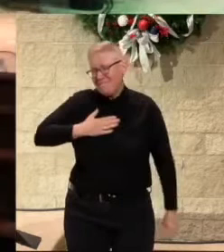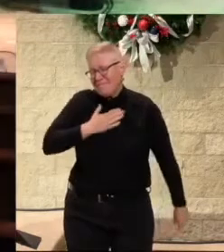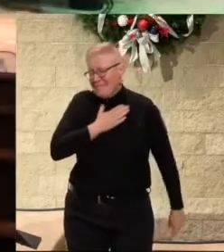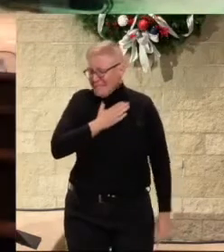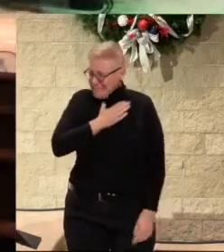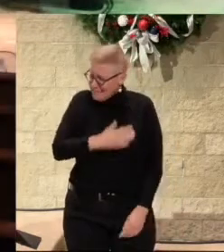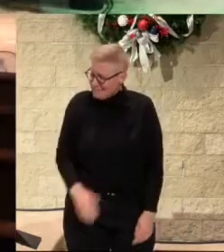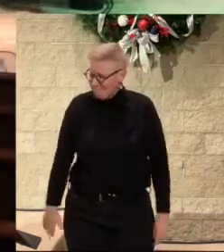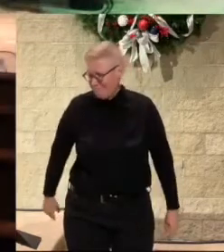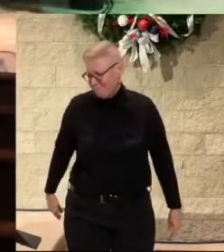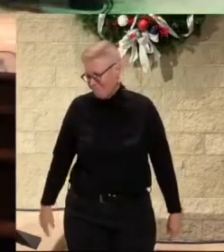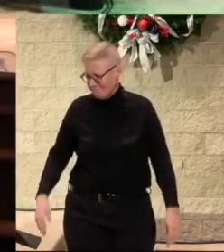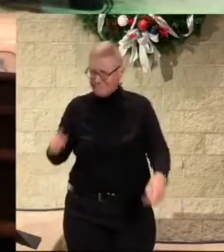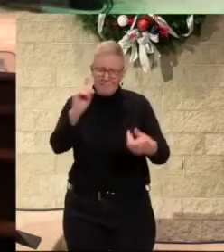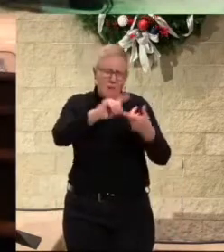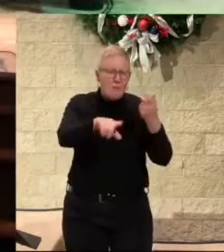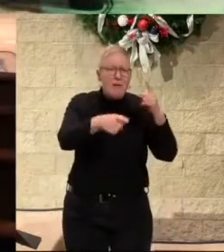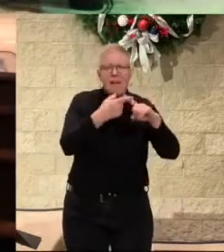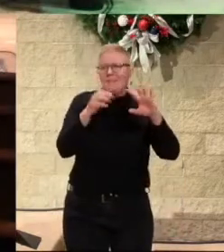Friends and